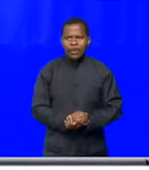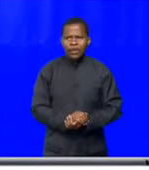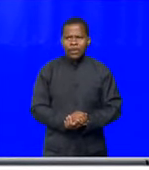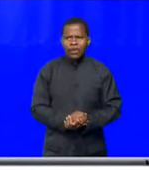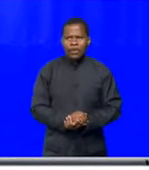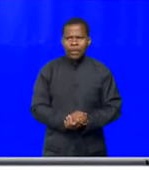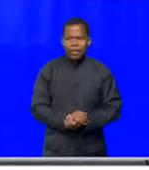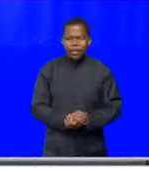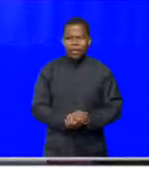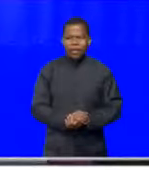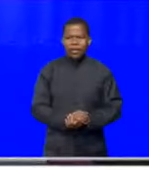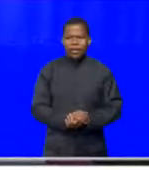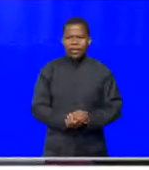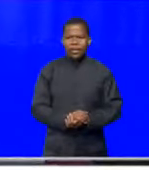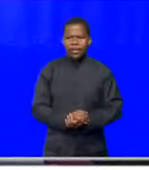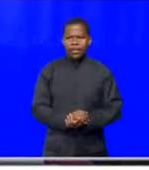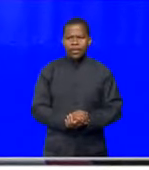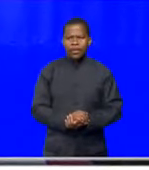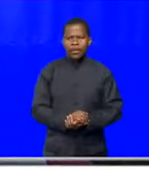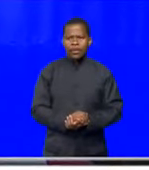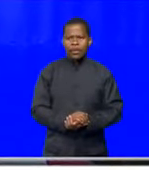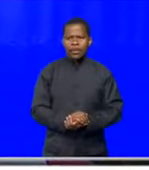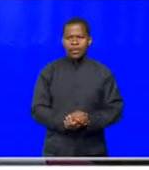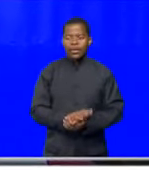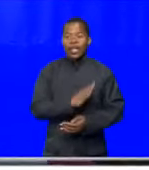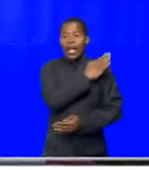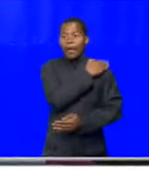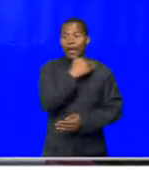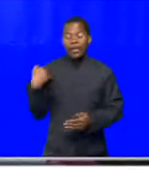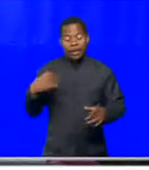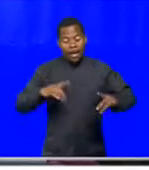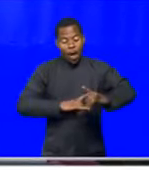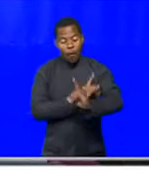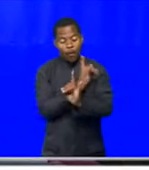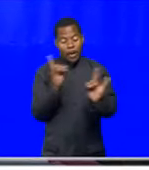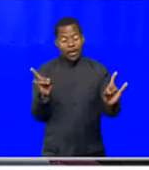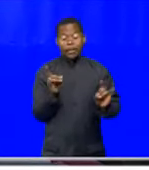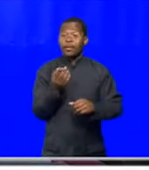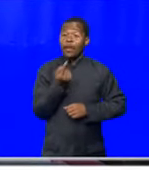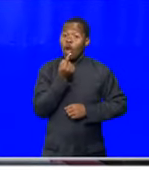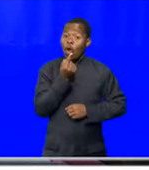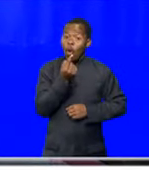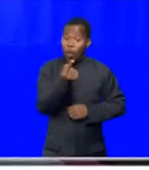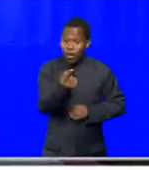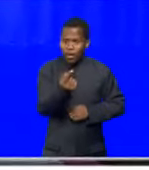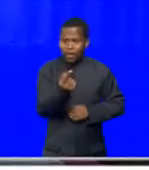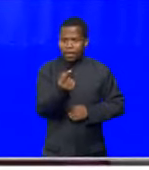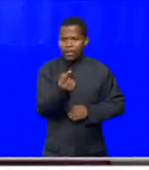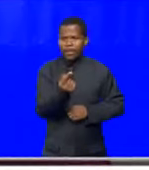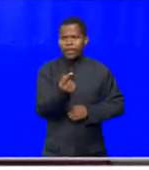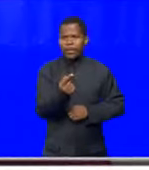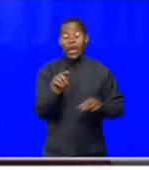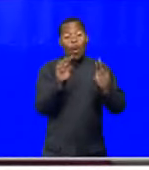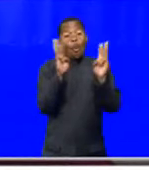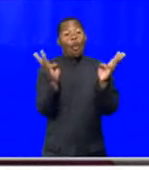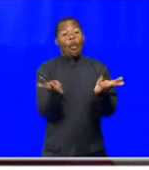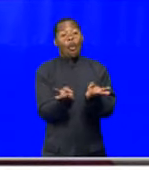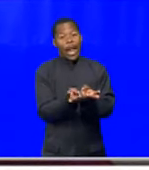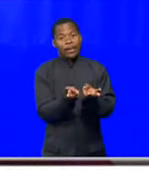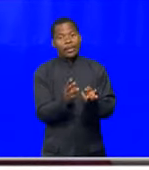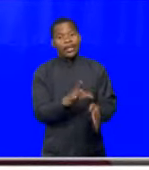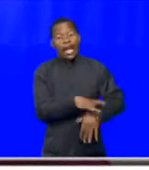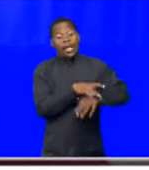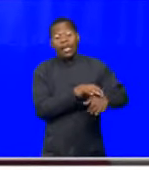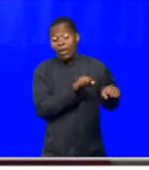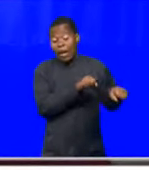these workshops. The Minister of Health, Lee Zingosi, said the global burden of epilepsy